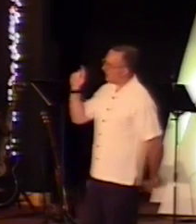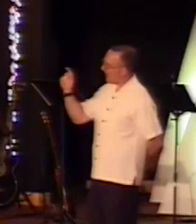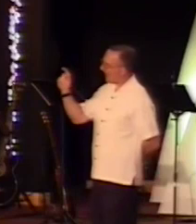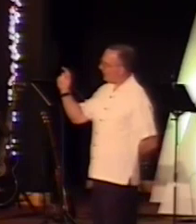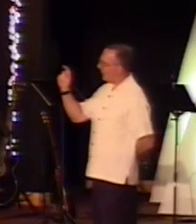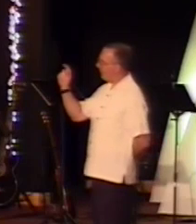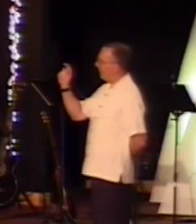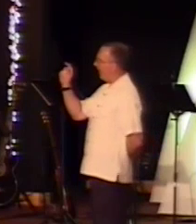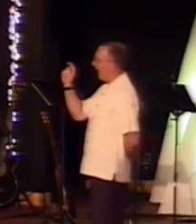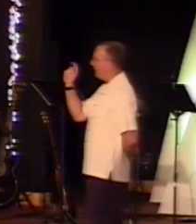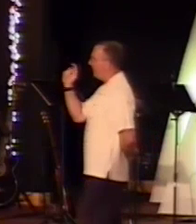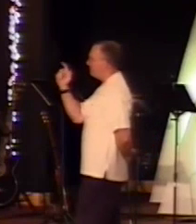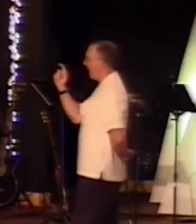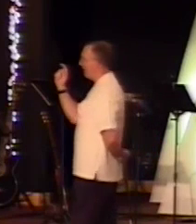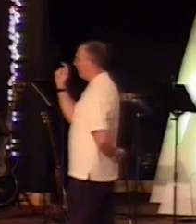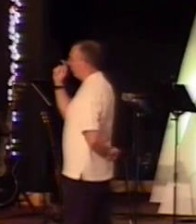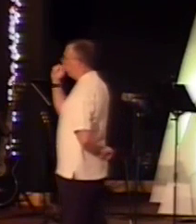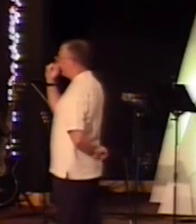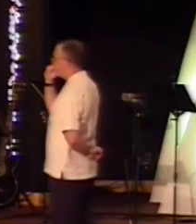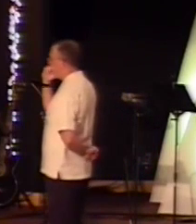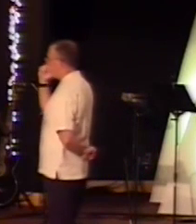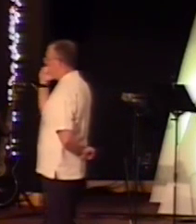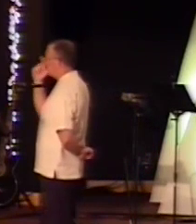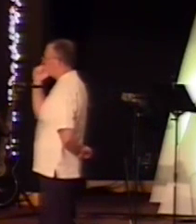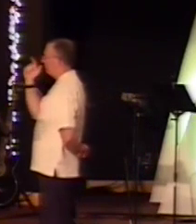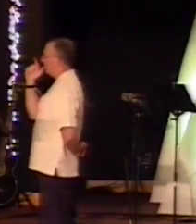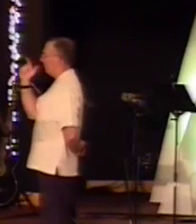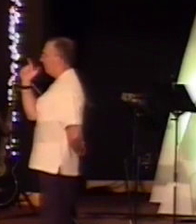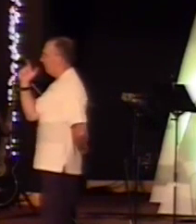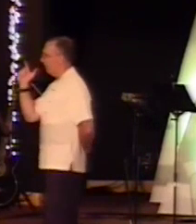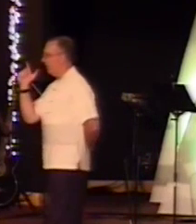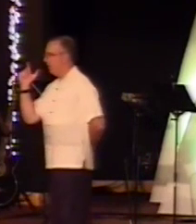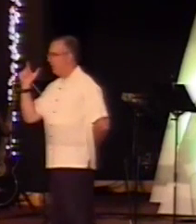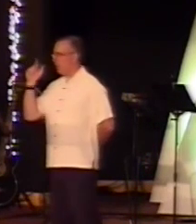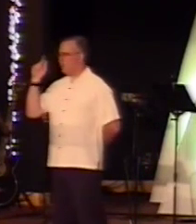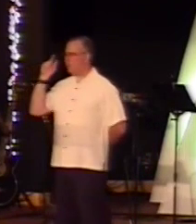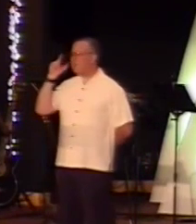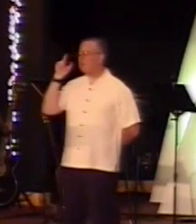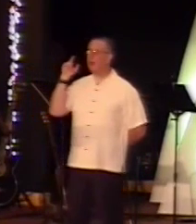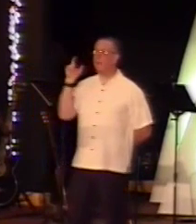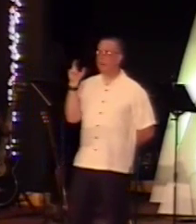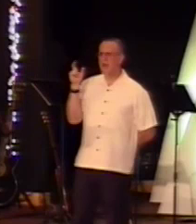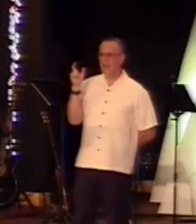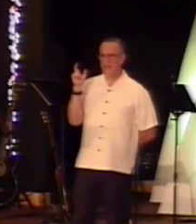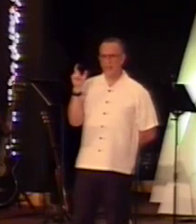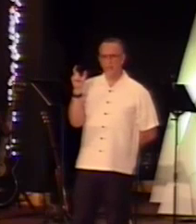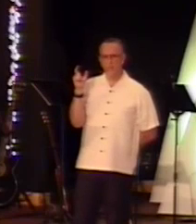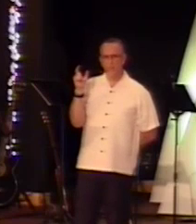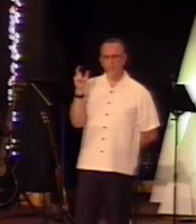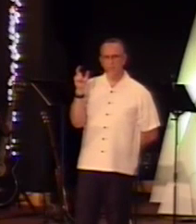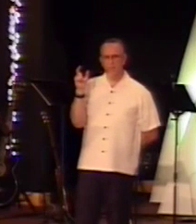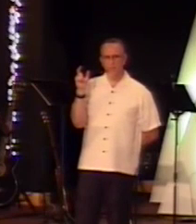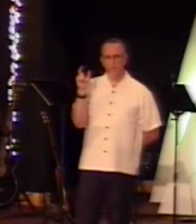And that faith has an impact on our way of thinking. It changes our